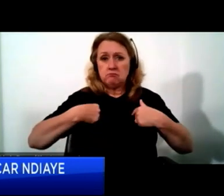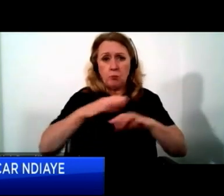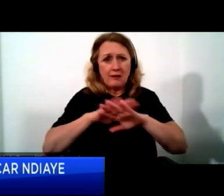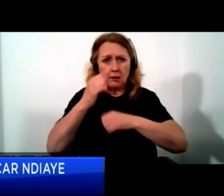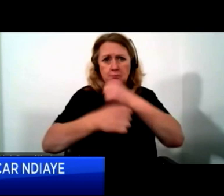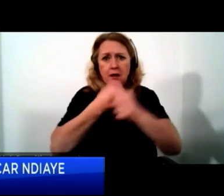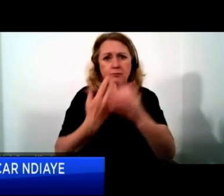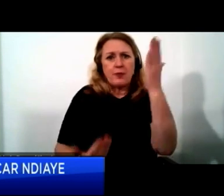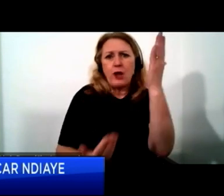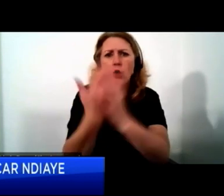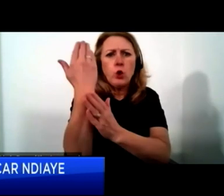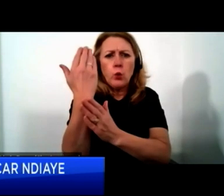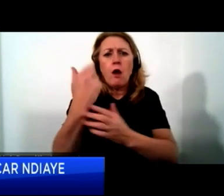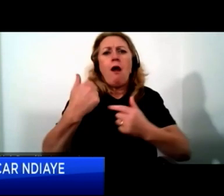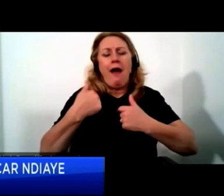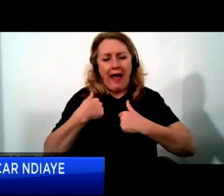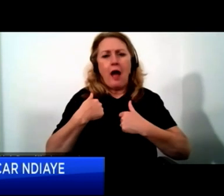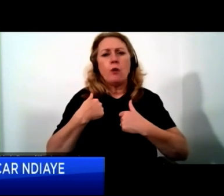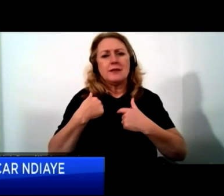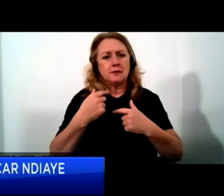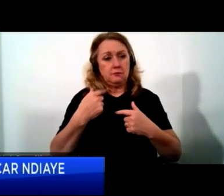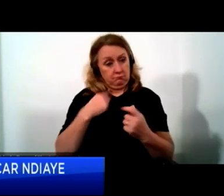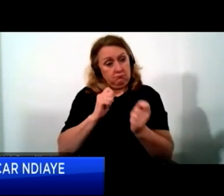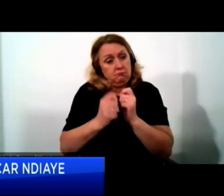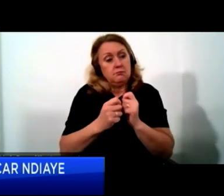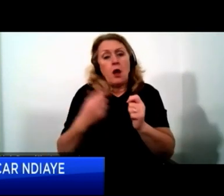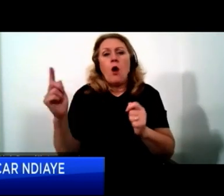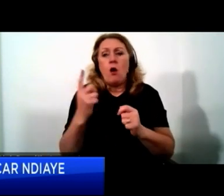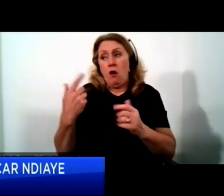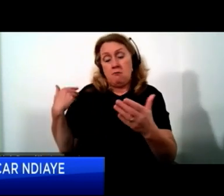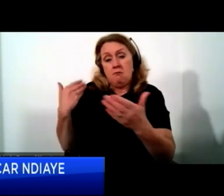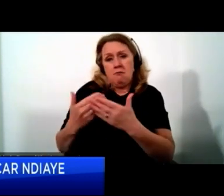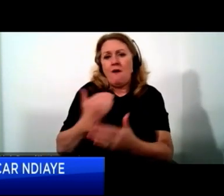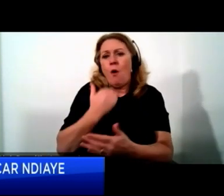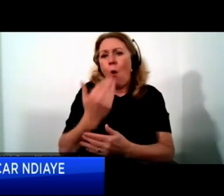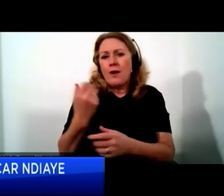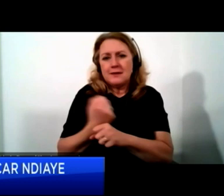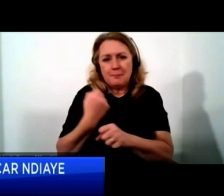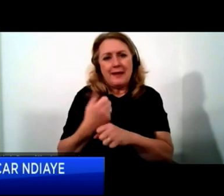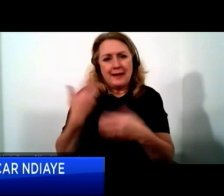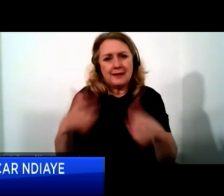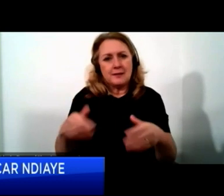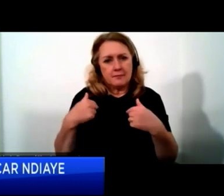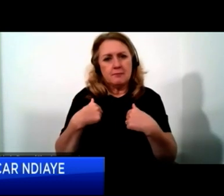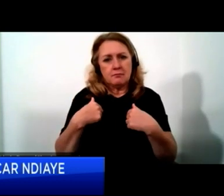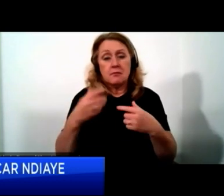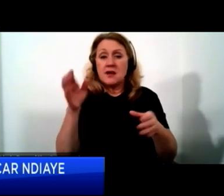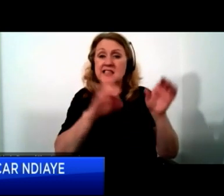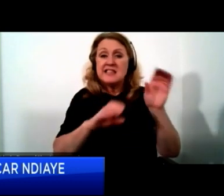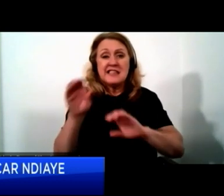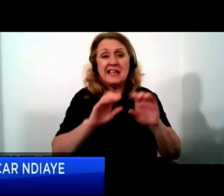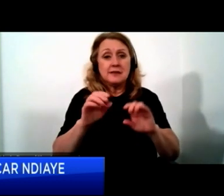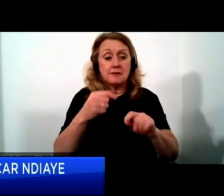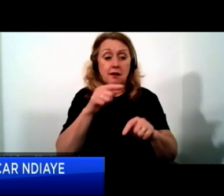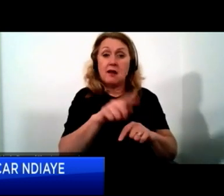new. Ours is to fashion who we have always been anew. Science is the children of